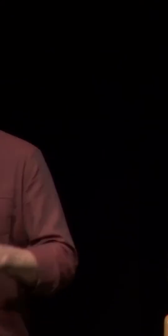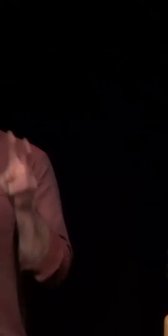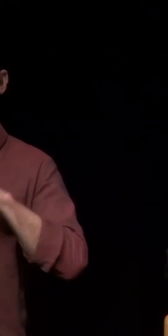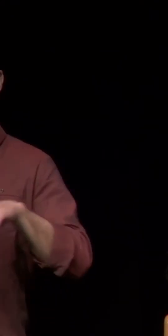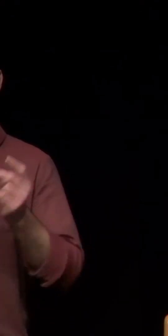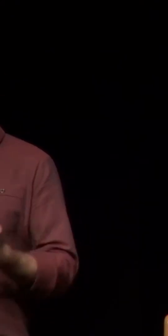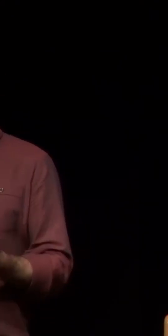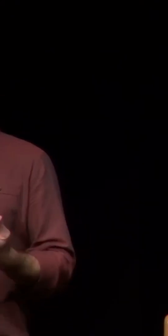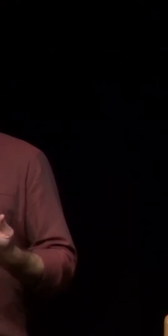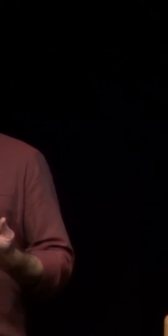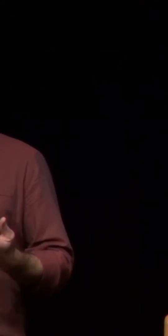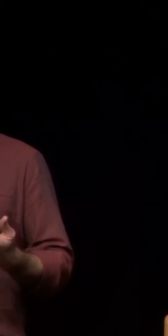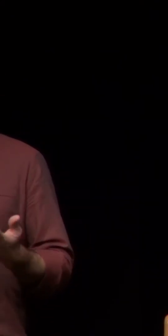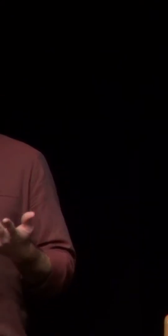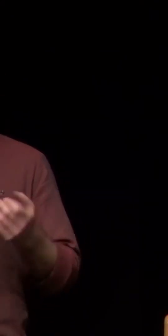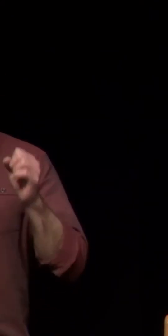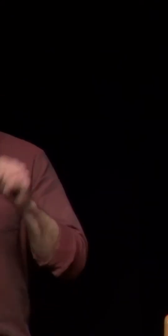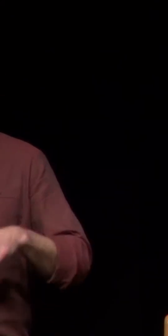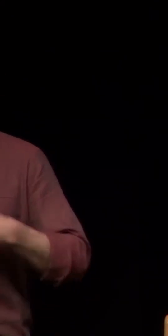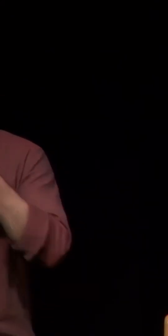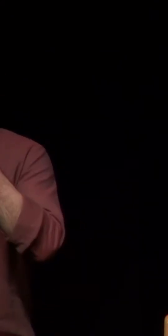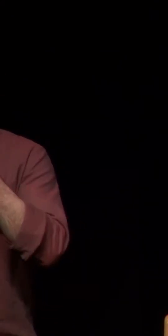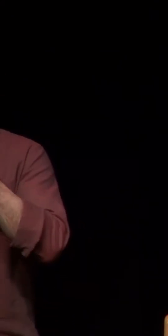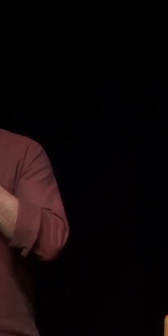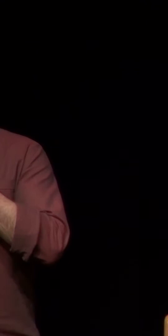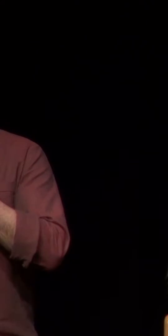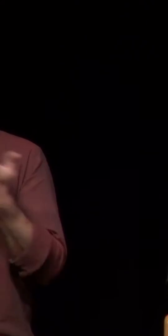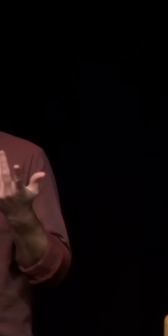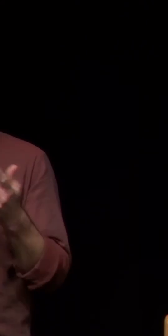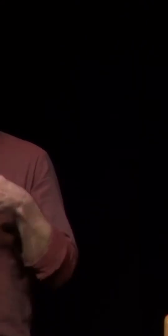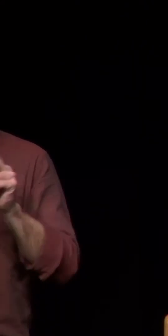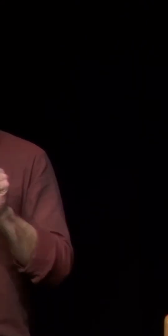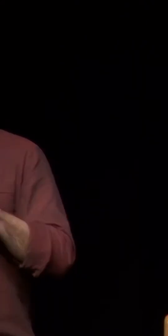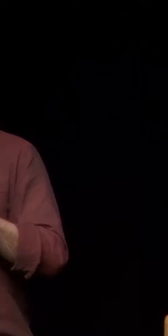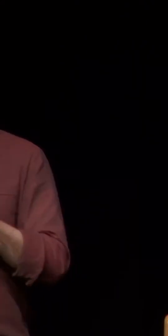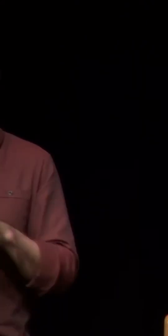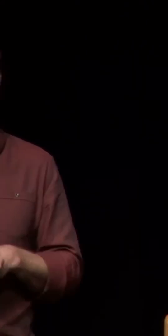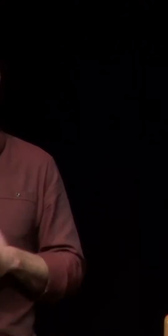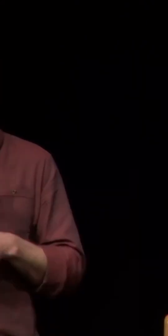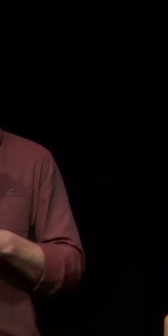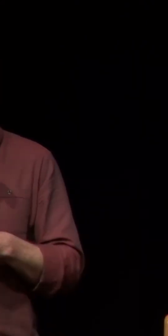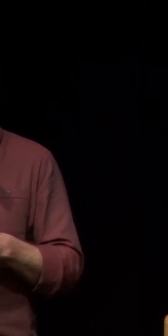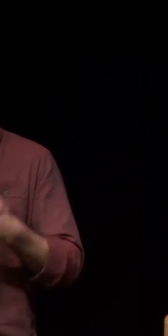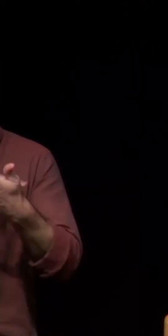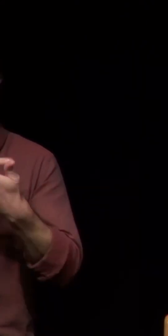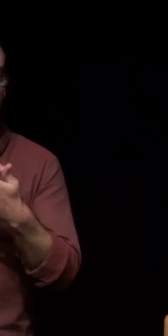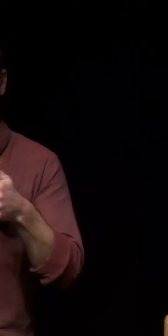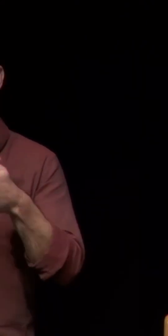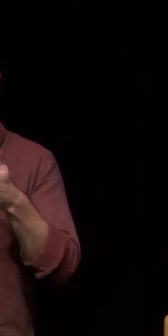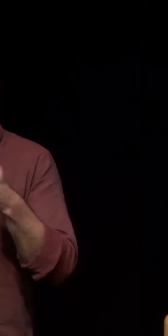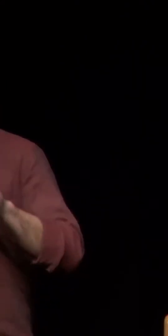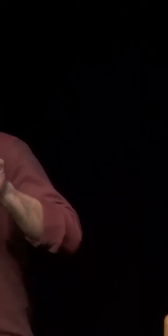number of different processes and events and occasions, whether it's the UN Convention and the reporting cycle that Canada is